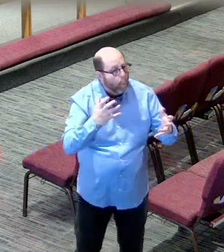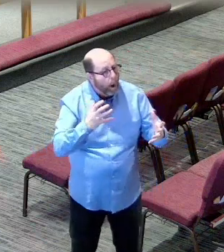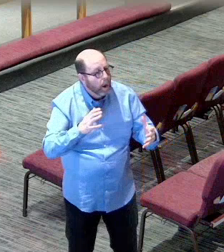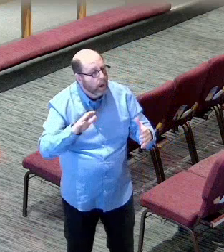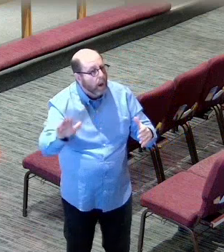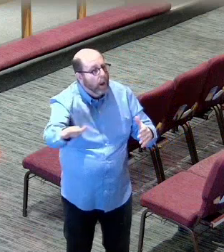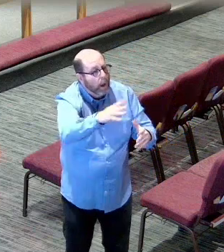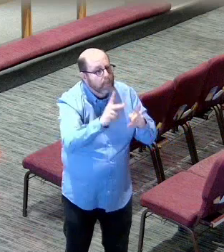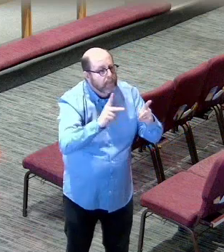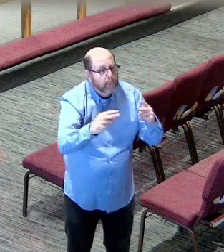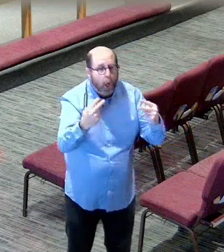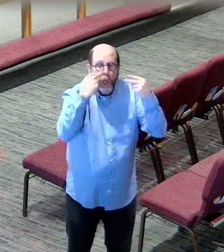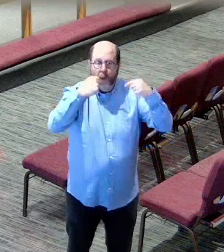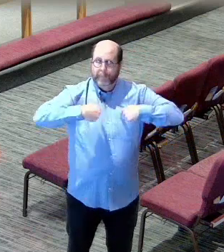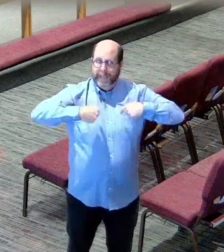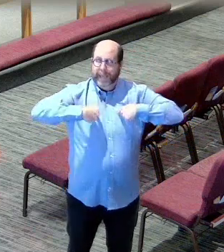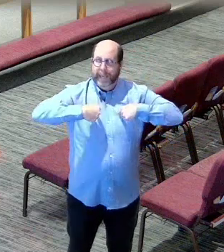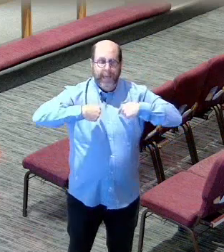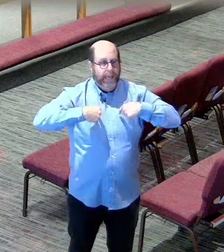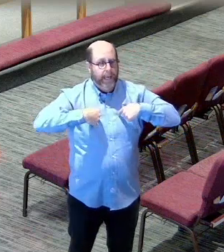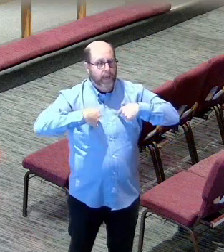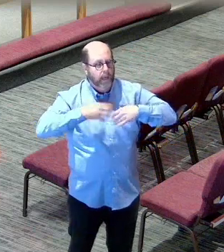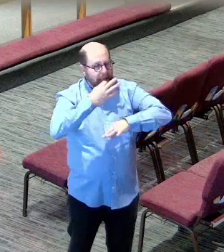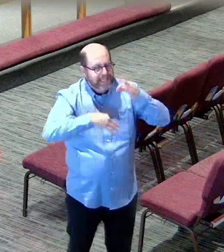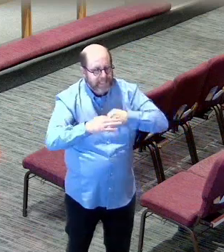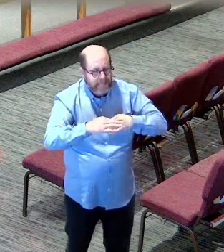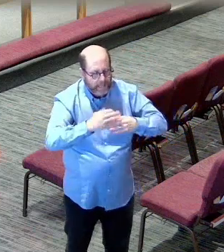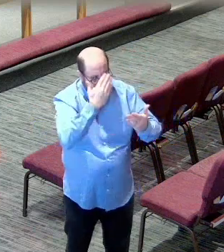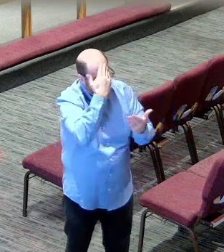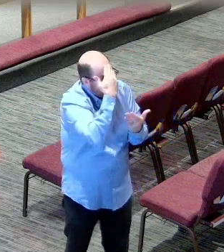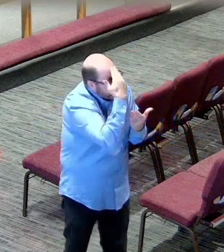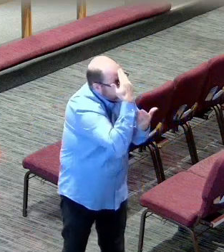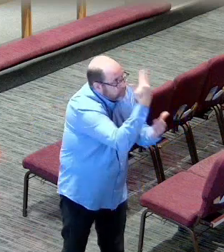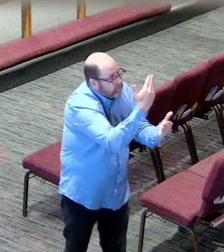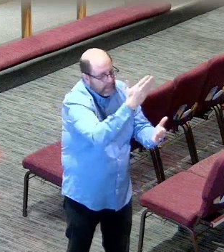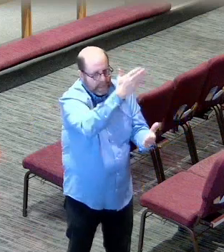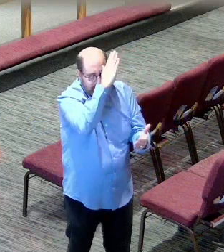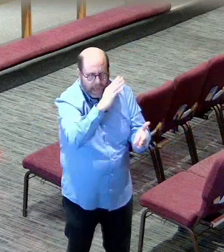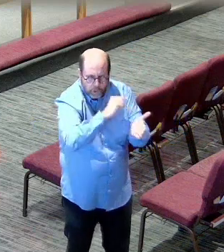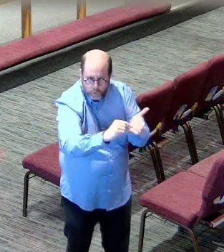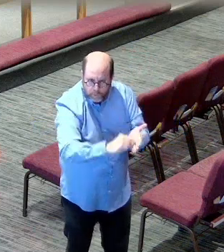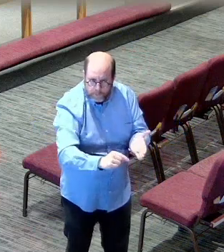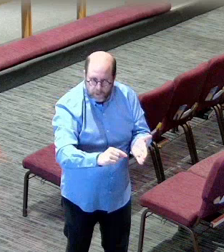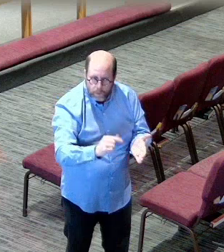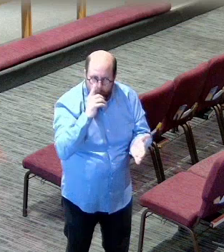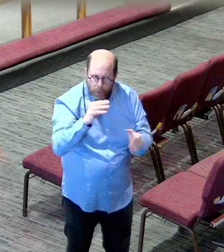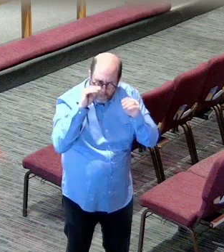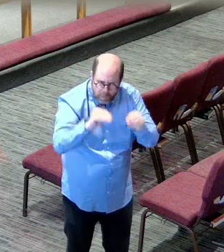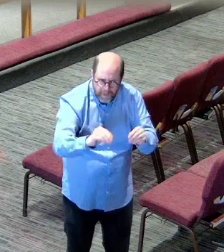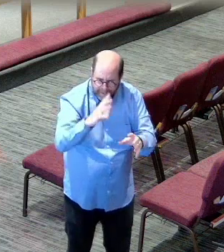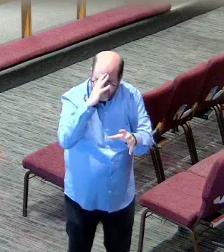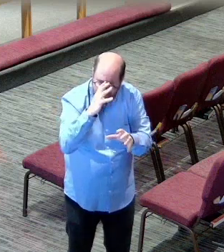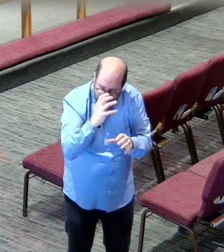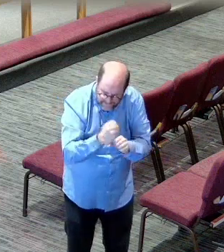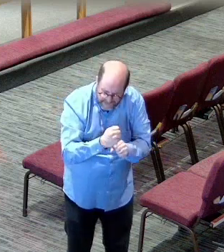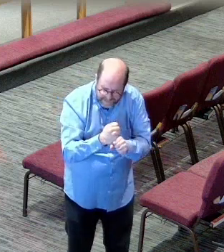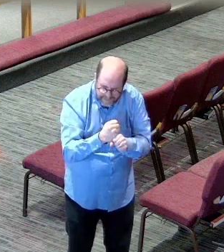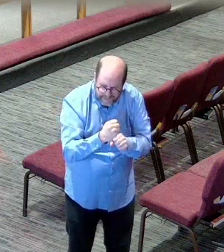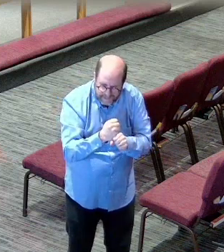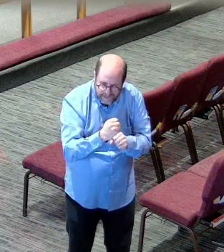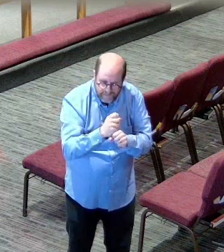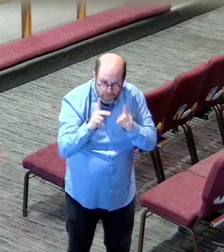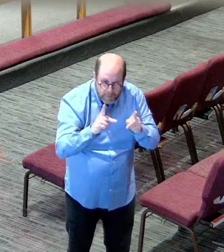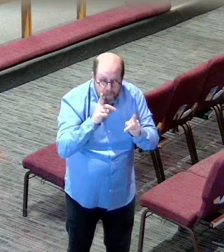of the majority instead of submitting to and upholding God's Word, will put the faith of their